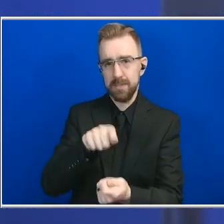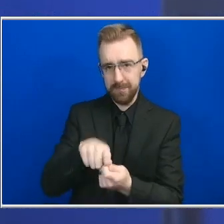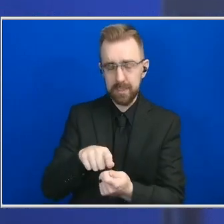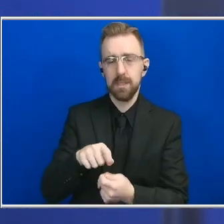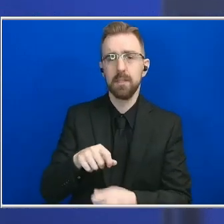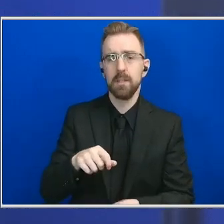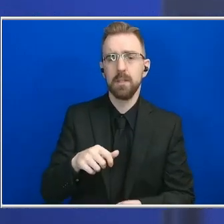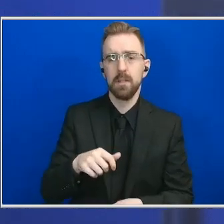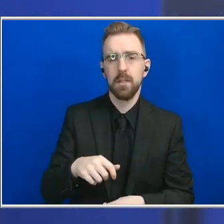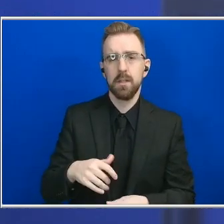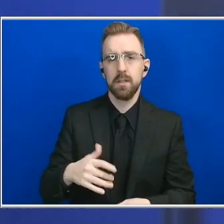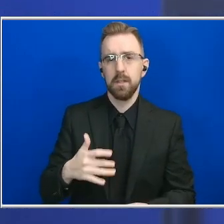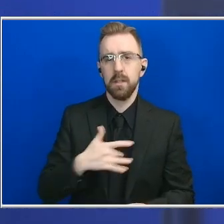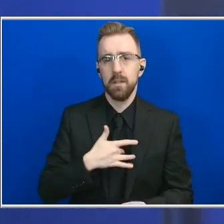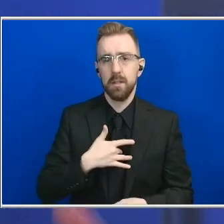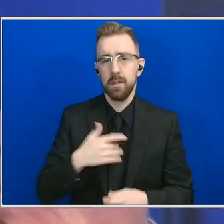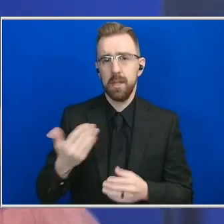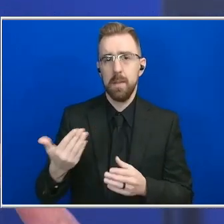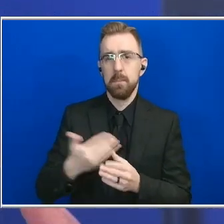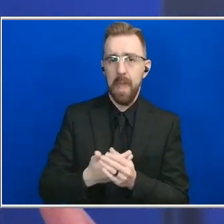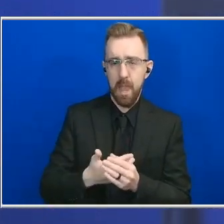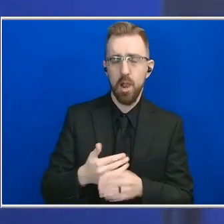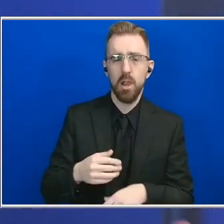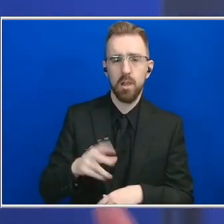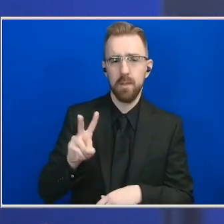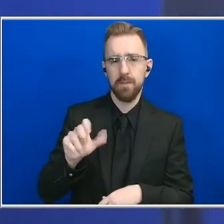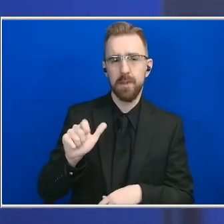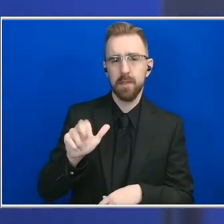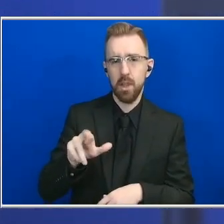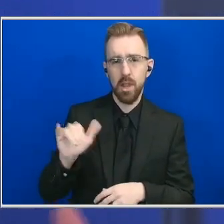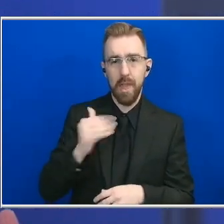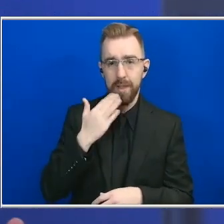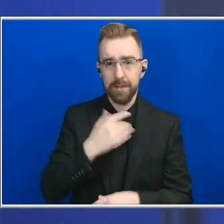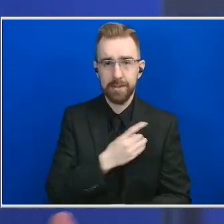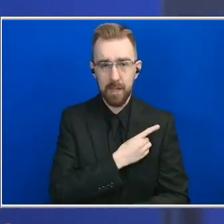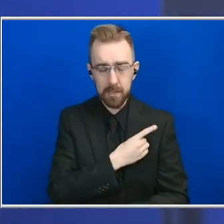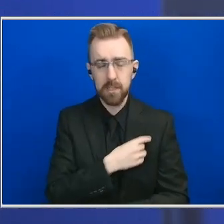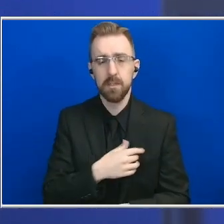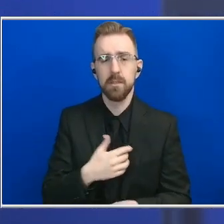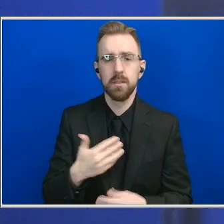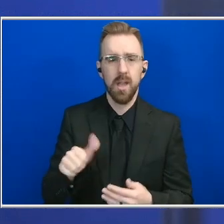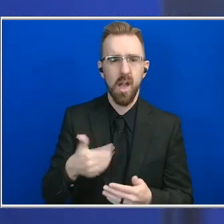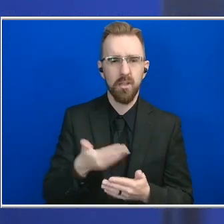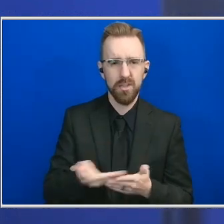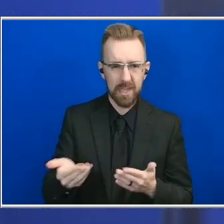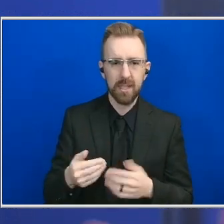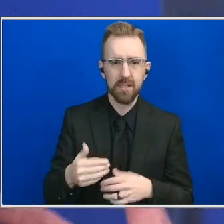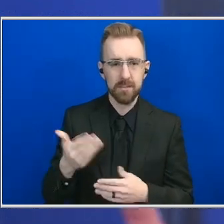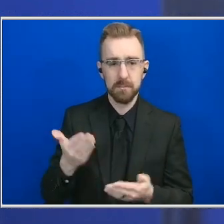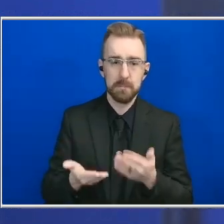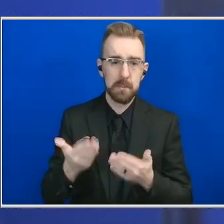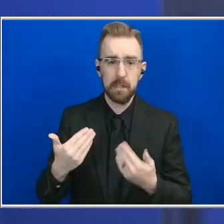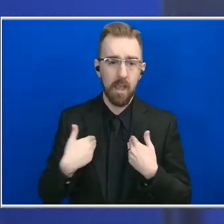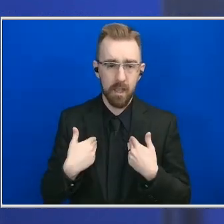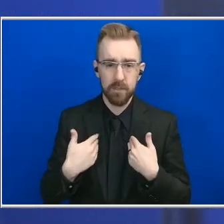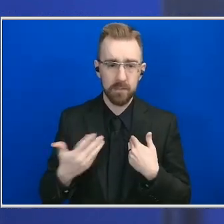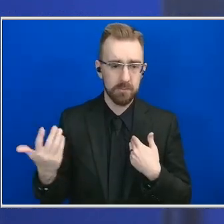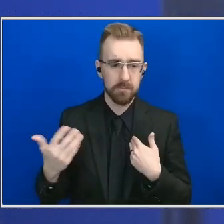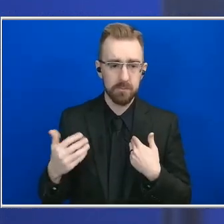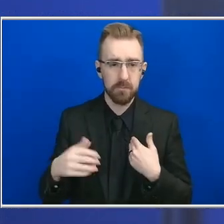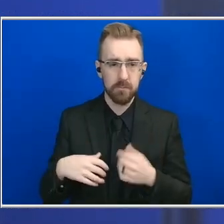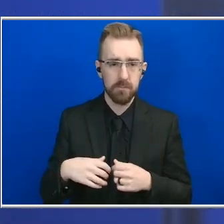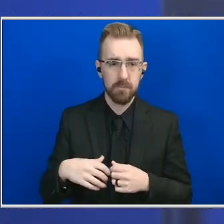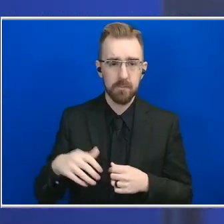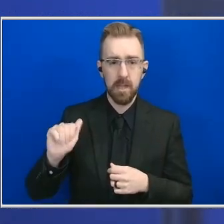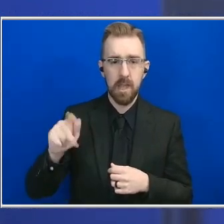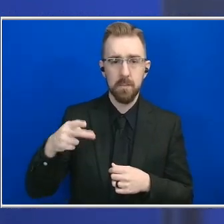vascular impaired of mechanisms, such as diabetes, such as other things, besides maybe having an ApoE4 or whatever. But I think going